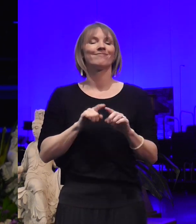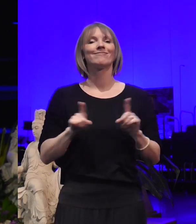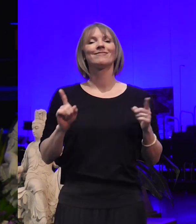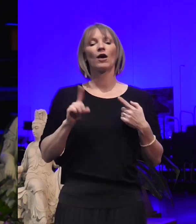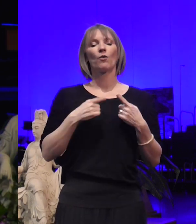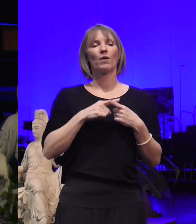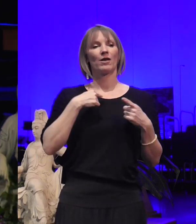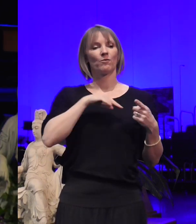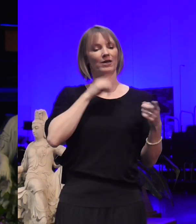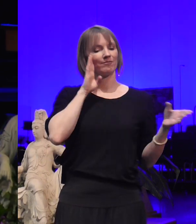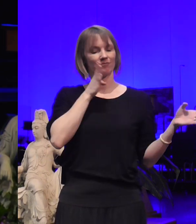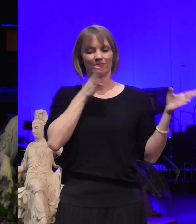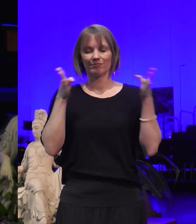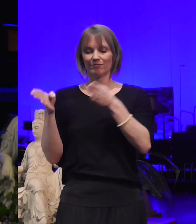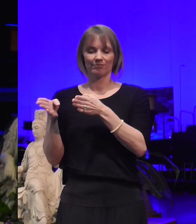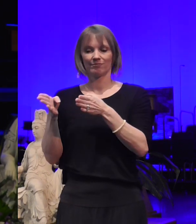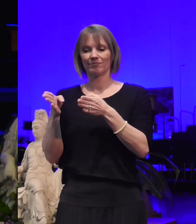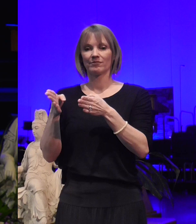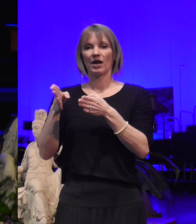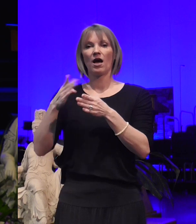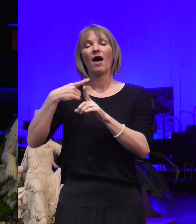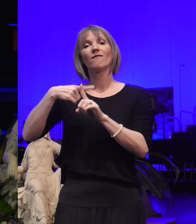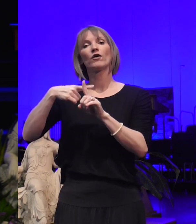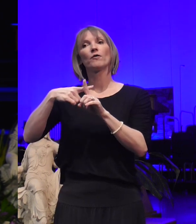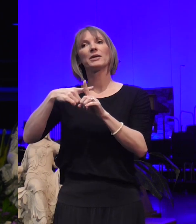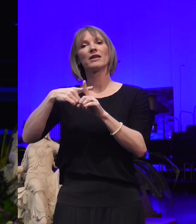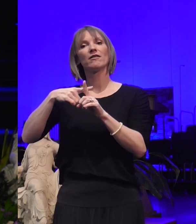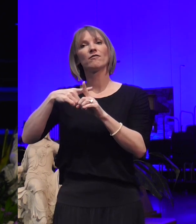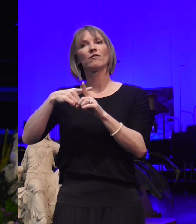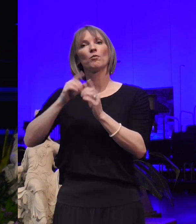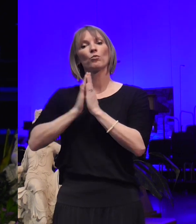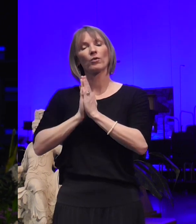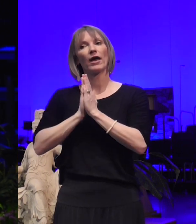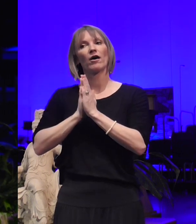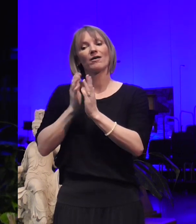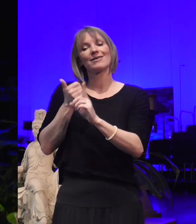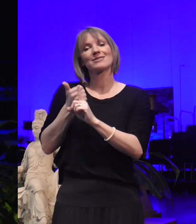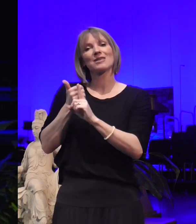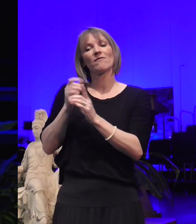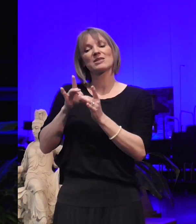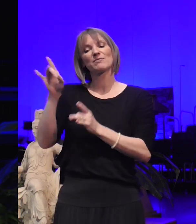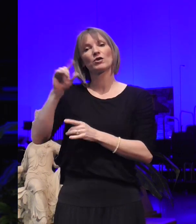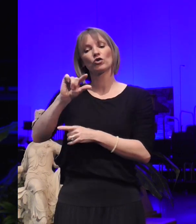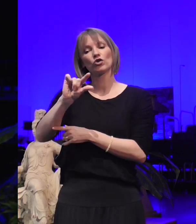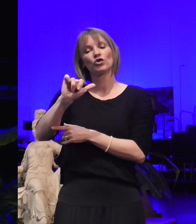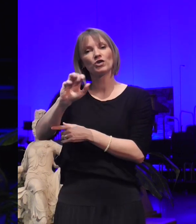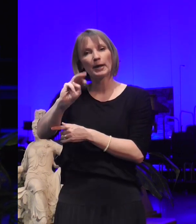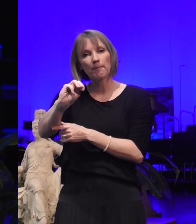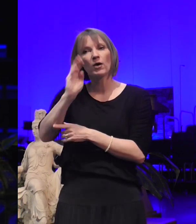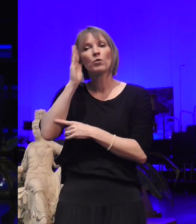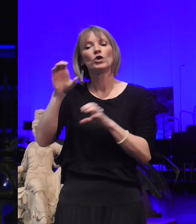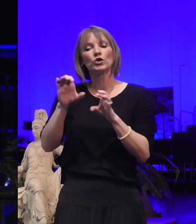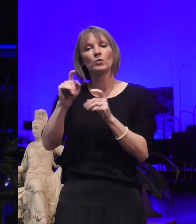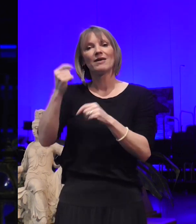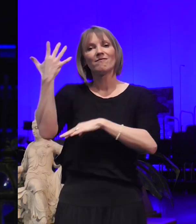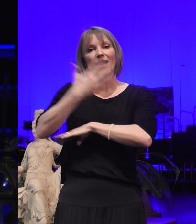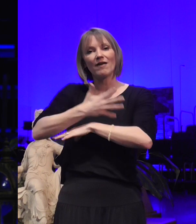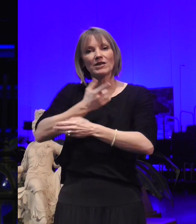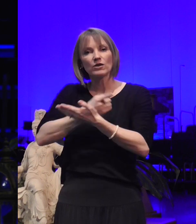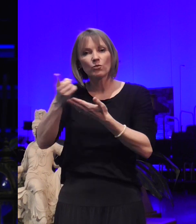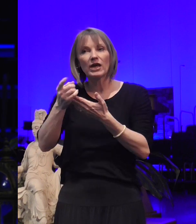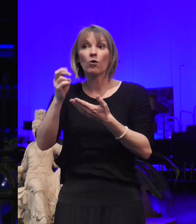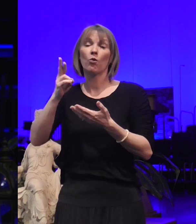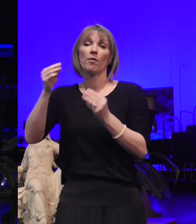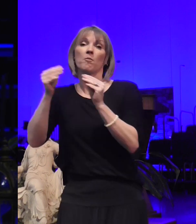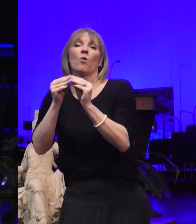we move to that consciousness of seeing affirmative prayer like a spiritual gym, like you're going to do it 5 days a week, if not more.